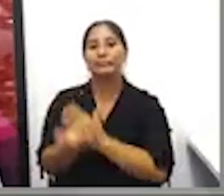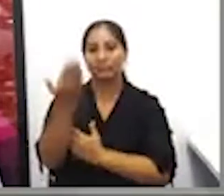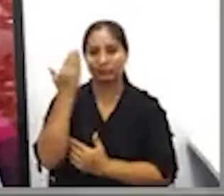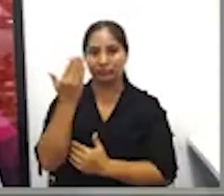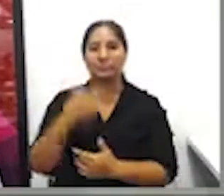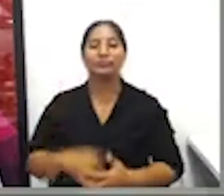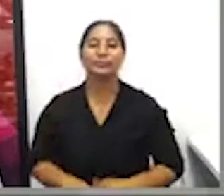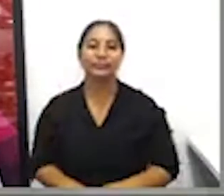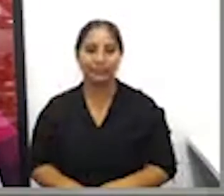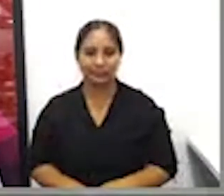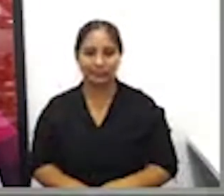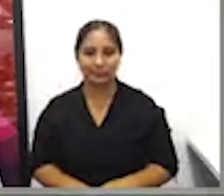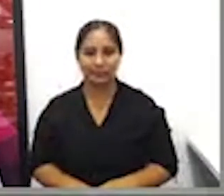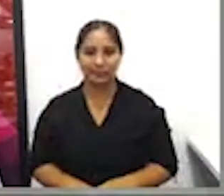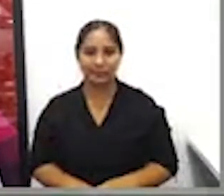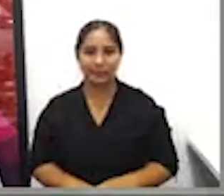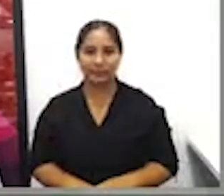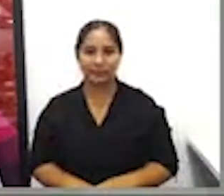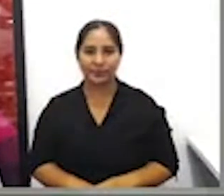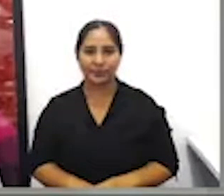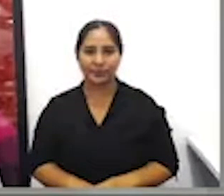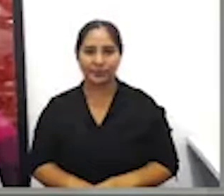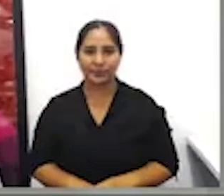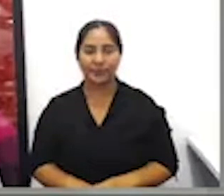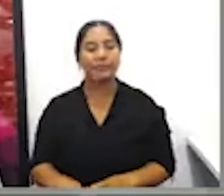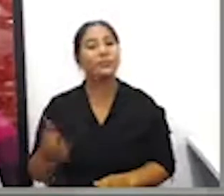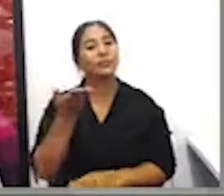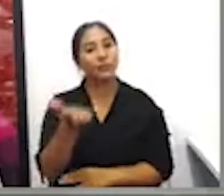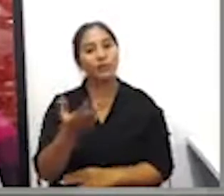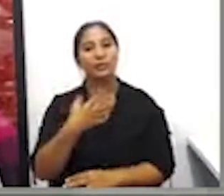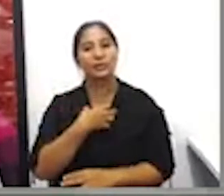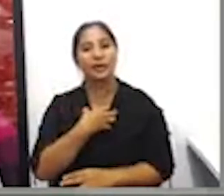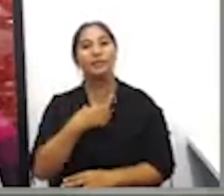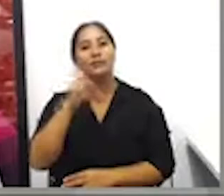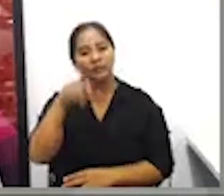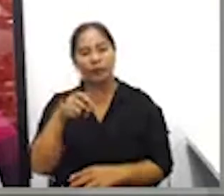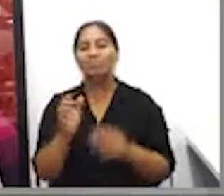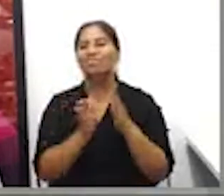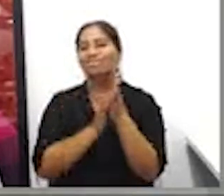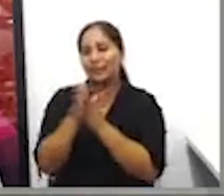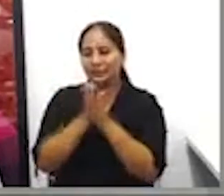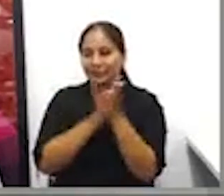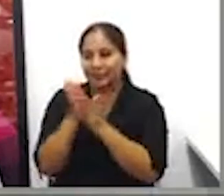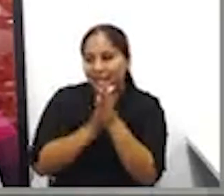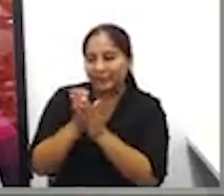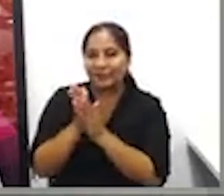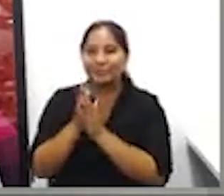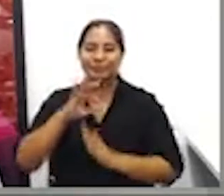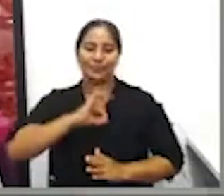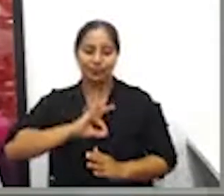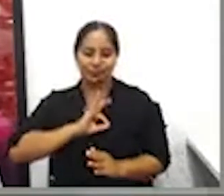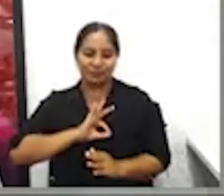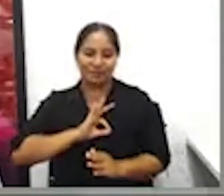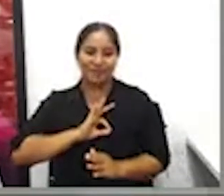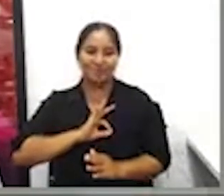people that you will work with if you're working, or you love being with the children that you've